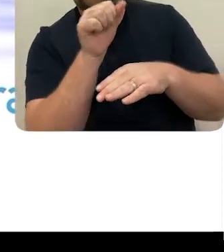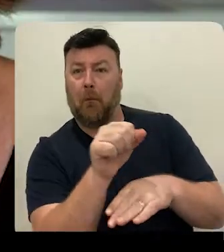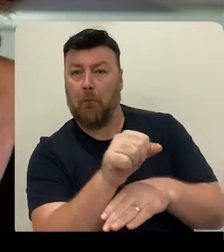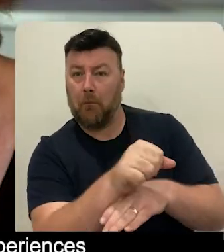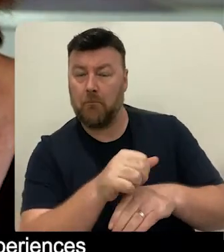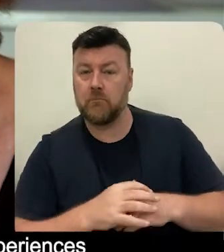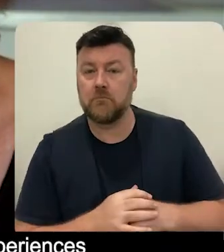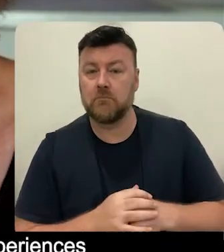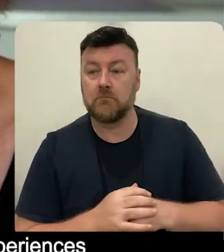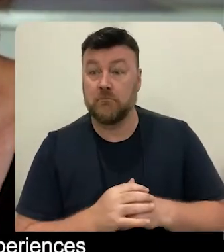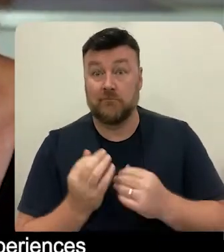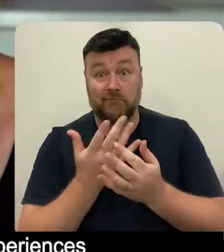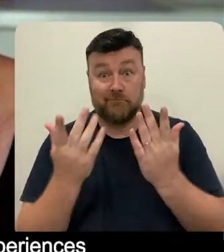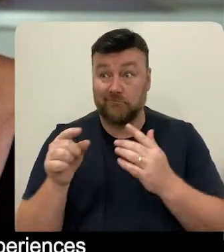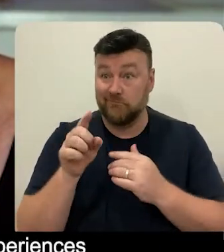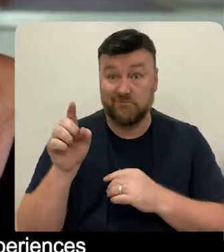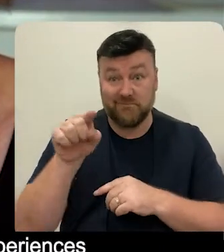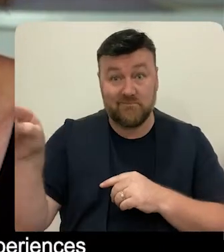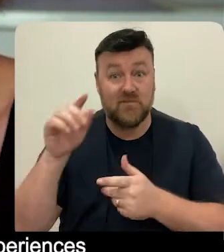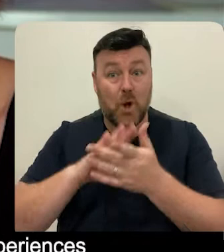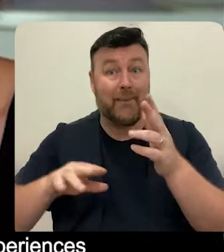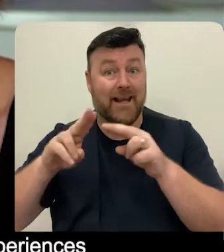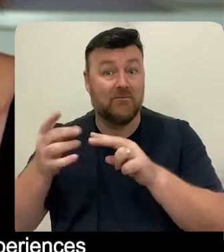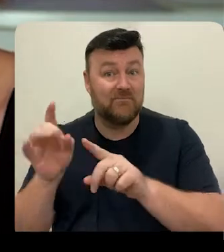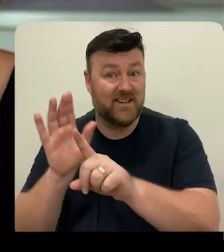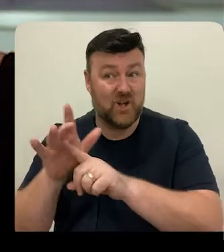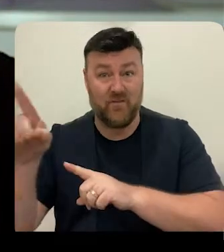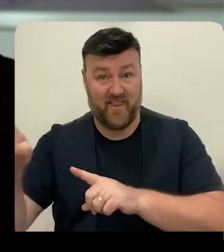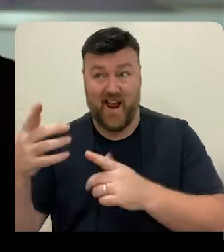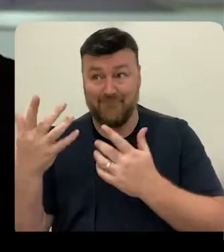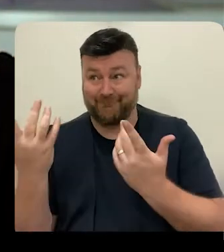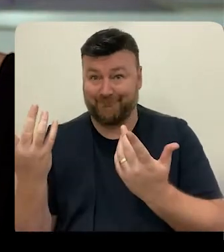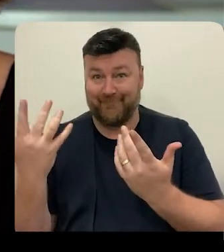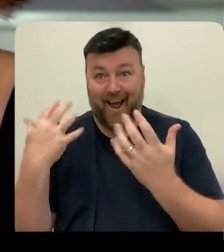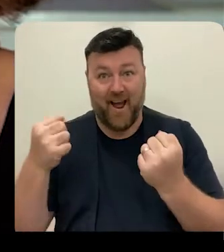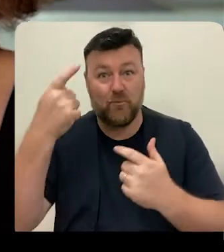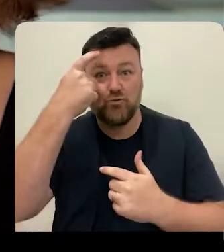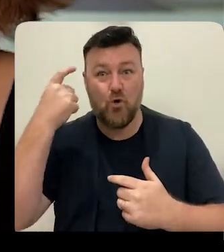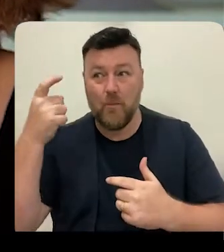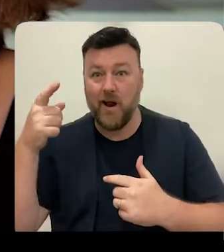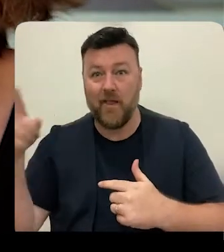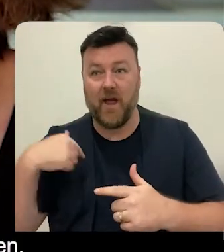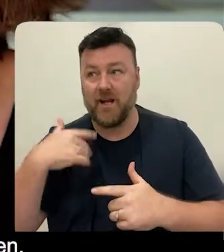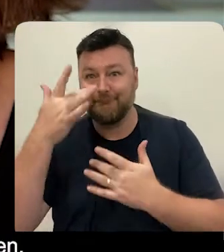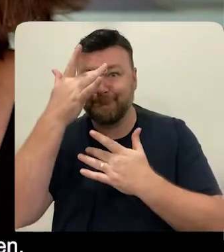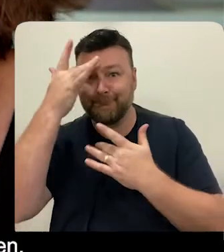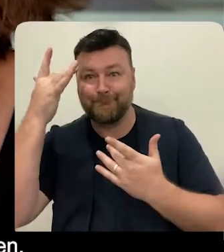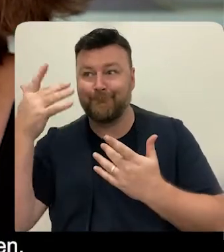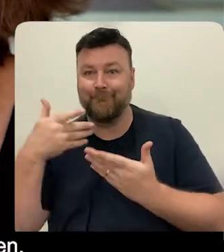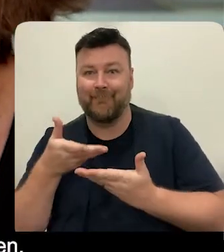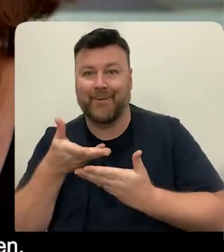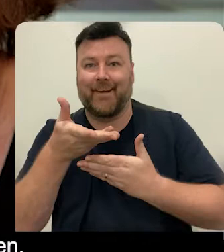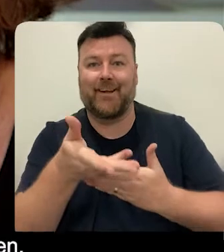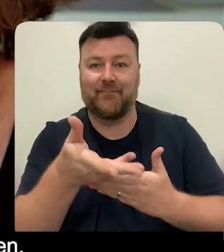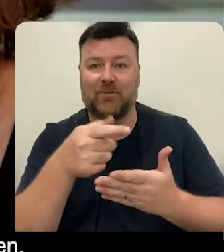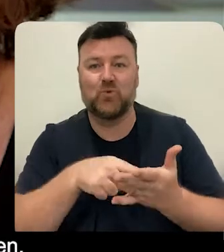neglect. Many parents have themselves had very difficult experiences that they haven't resolved, and they can be unwittingly passing on the negative